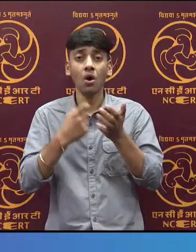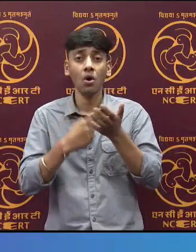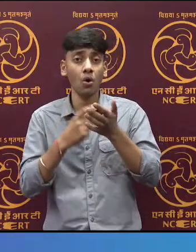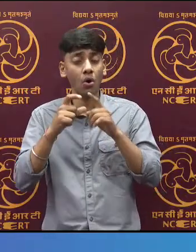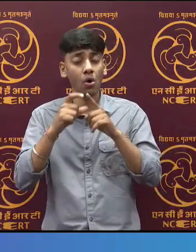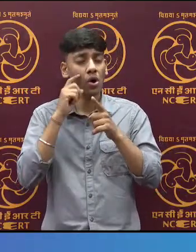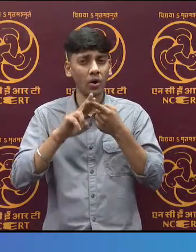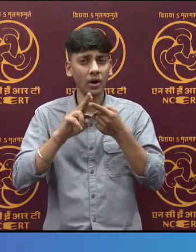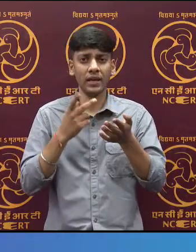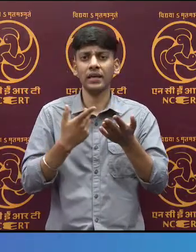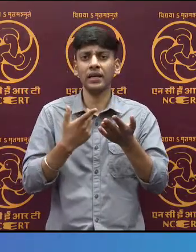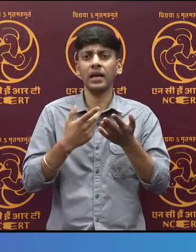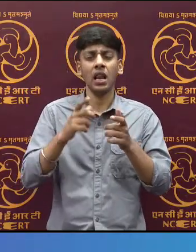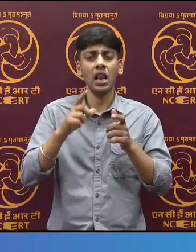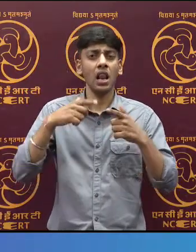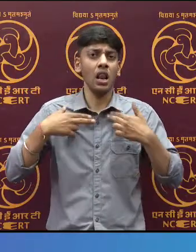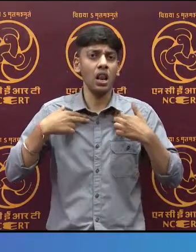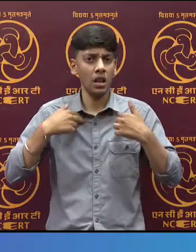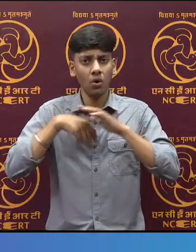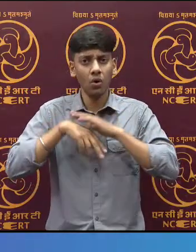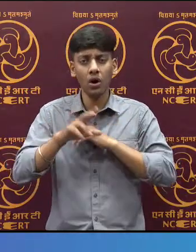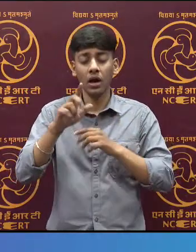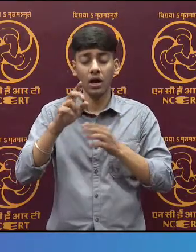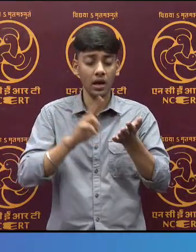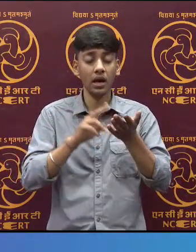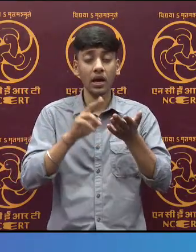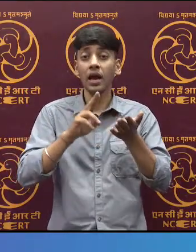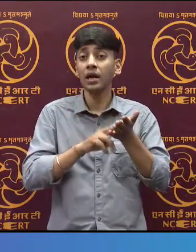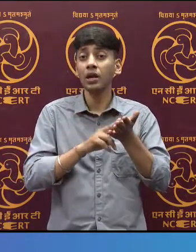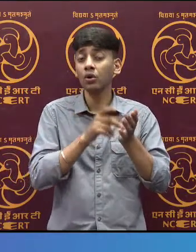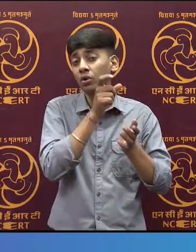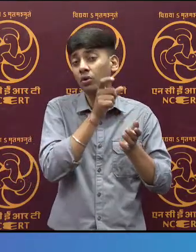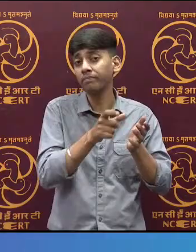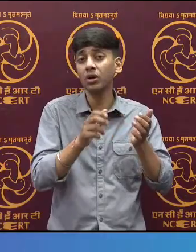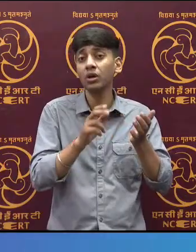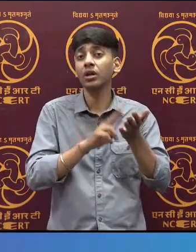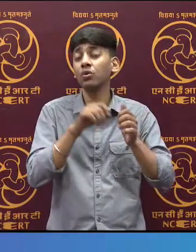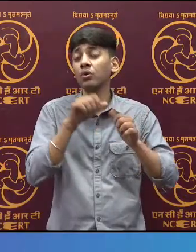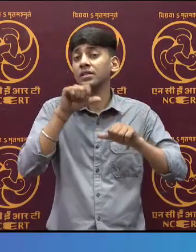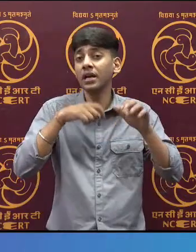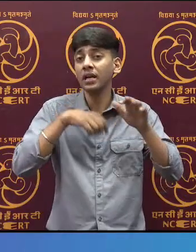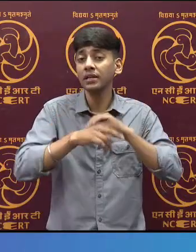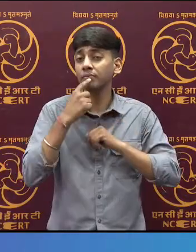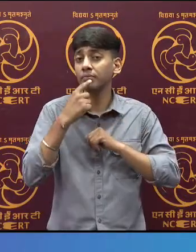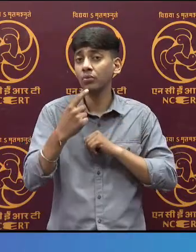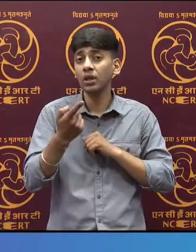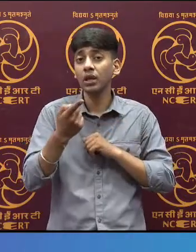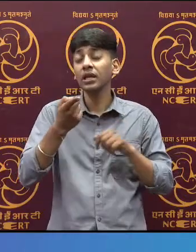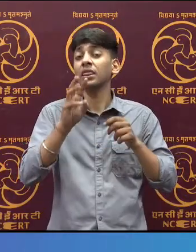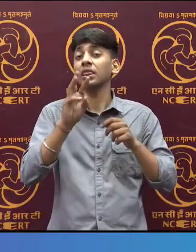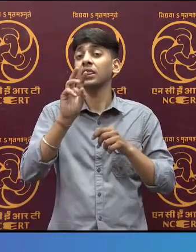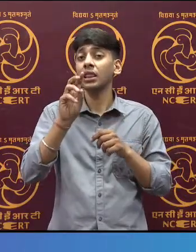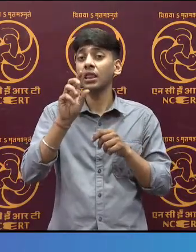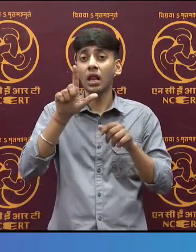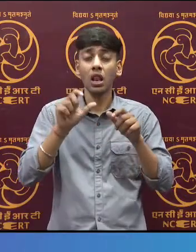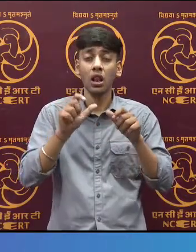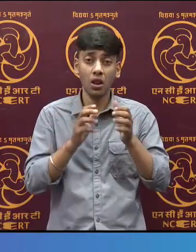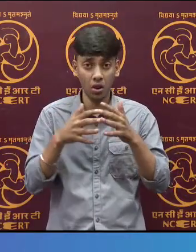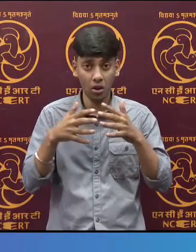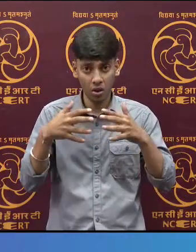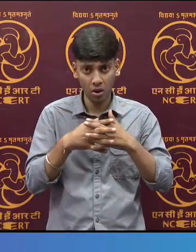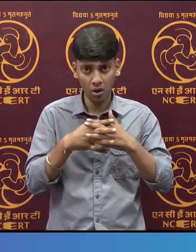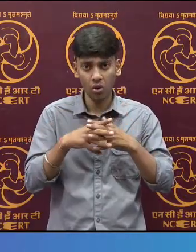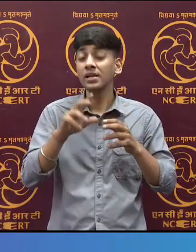earth is also experiencing the same force by the stone which the stone is experiencing. Okay. So, coming to Newton's second